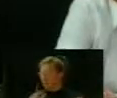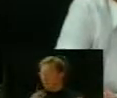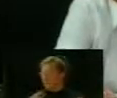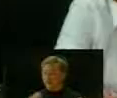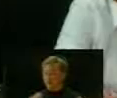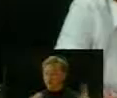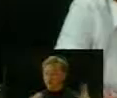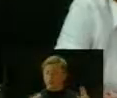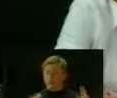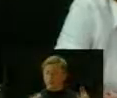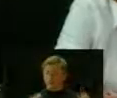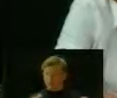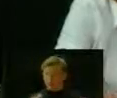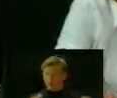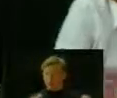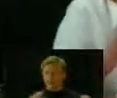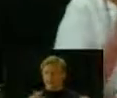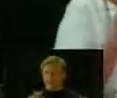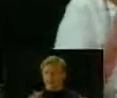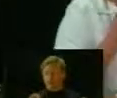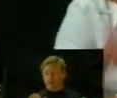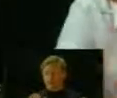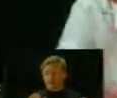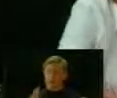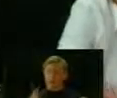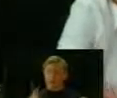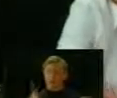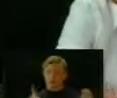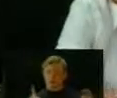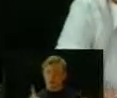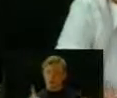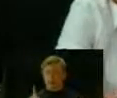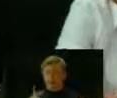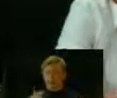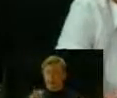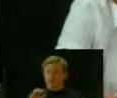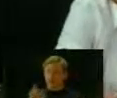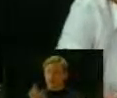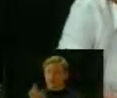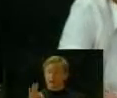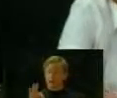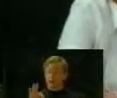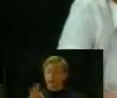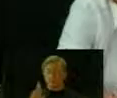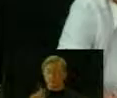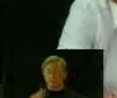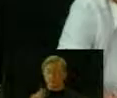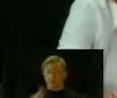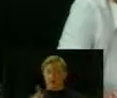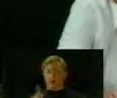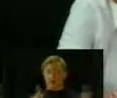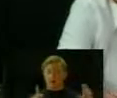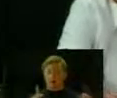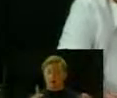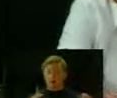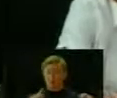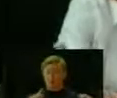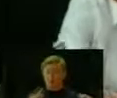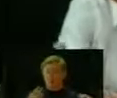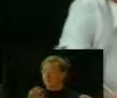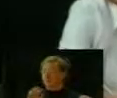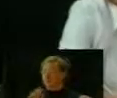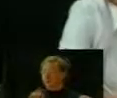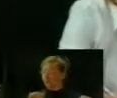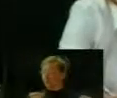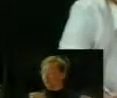Aye. Commissioner Haywood? Aye. Commissioner Frank Lukode? No. Commissioner Craig